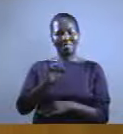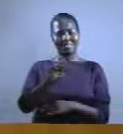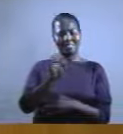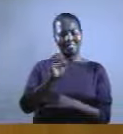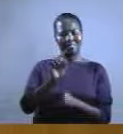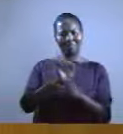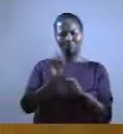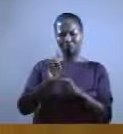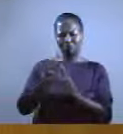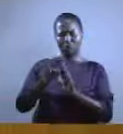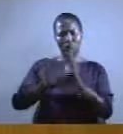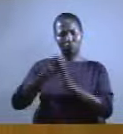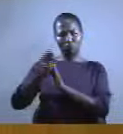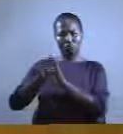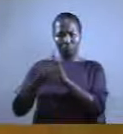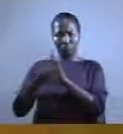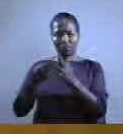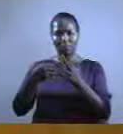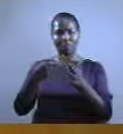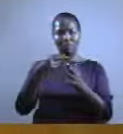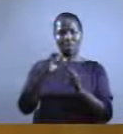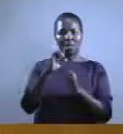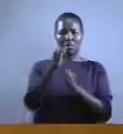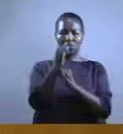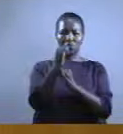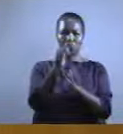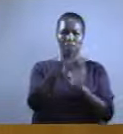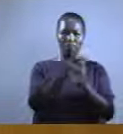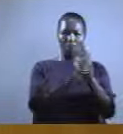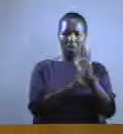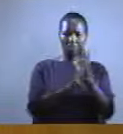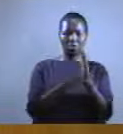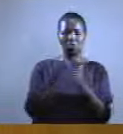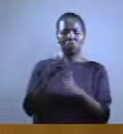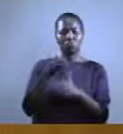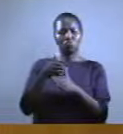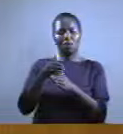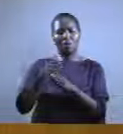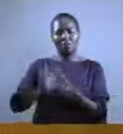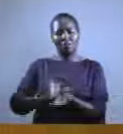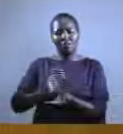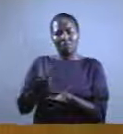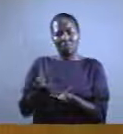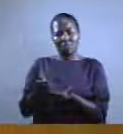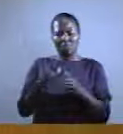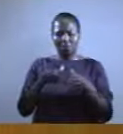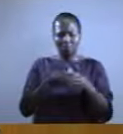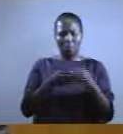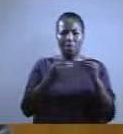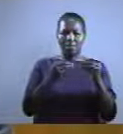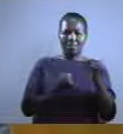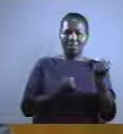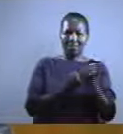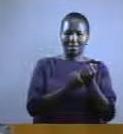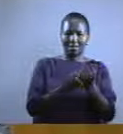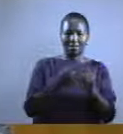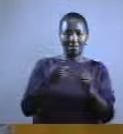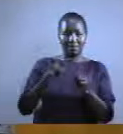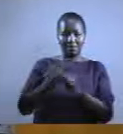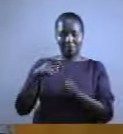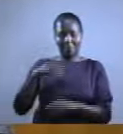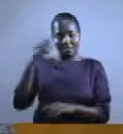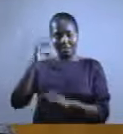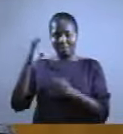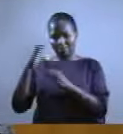that flow from the Industrial Policy Action Plan, the Jobs Fund and small business support. Government has also a particular focus on